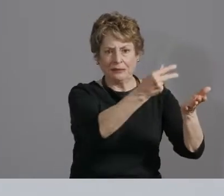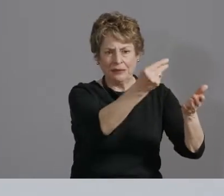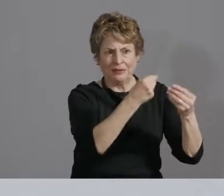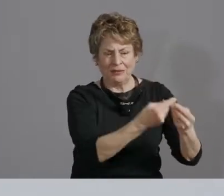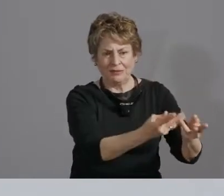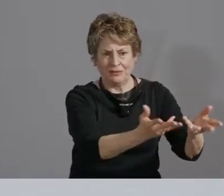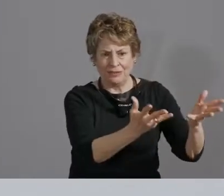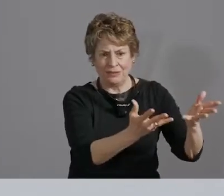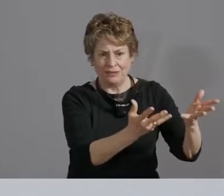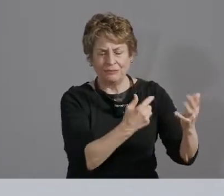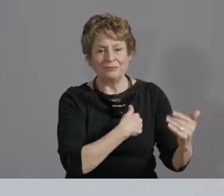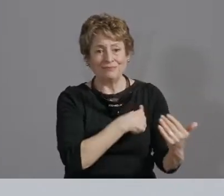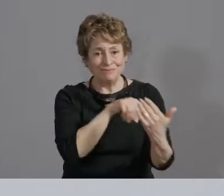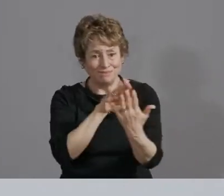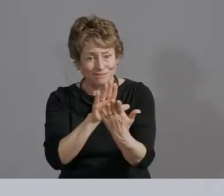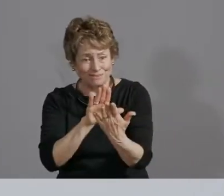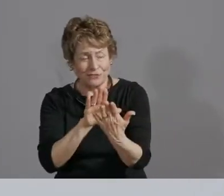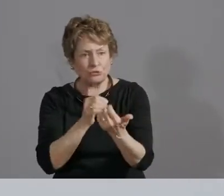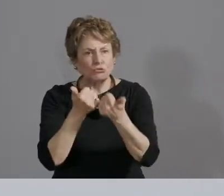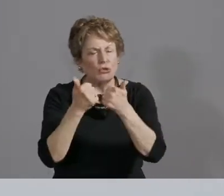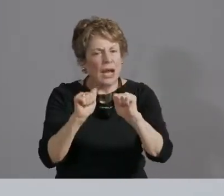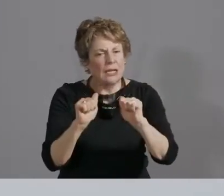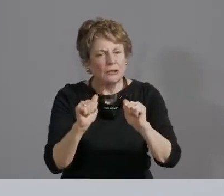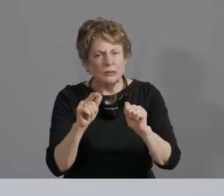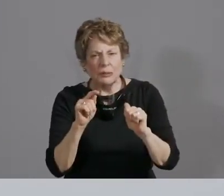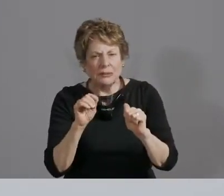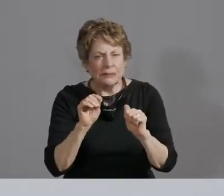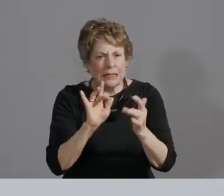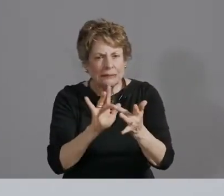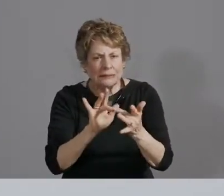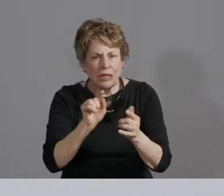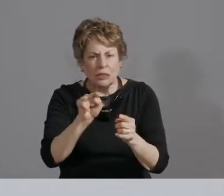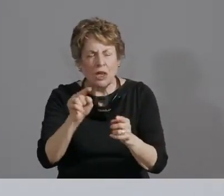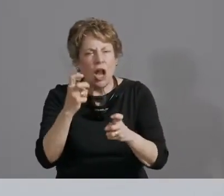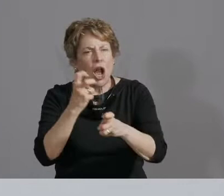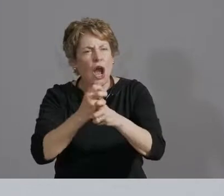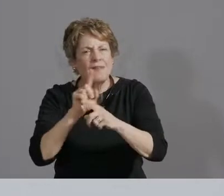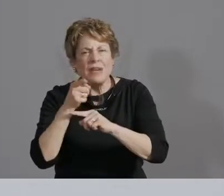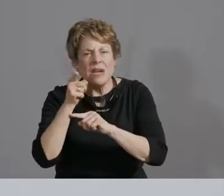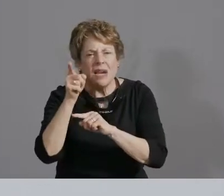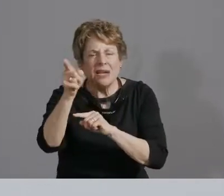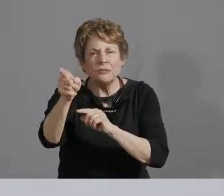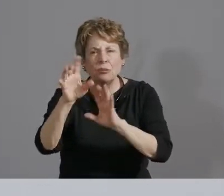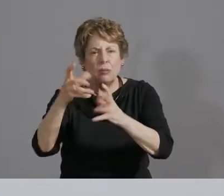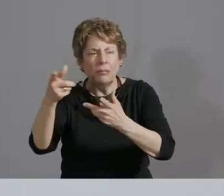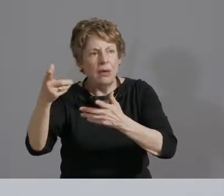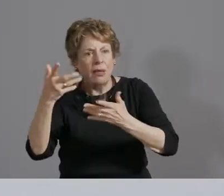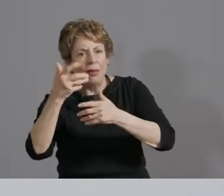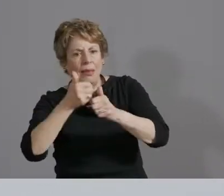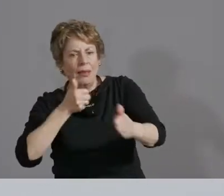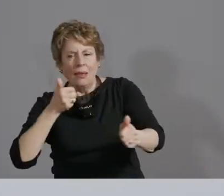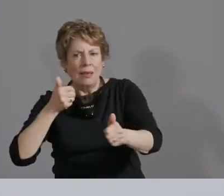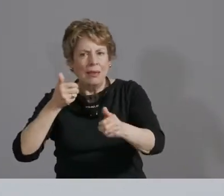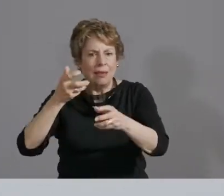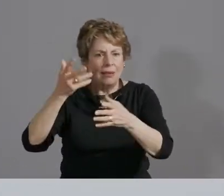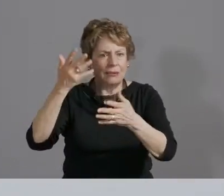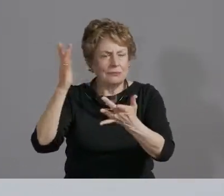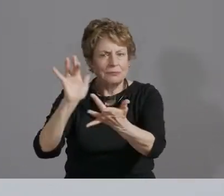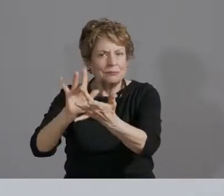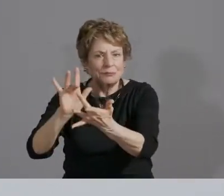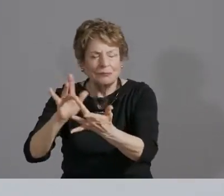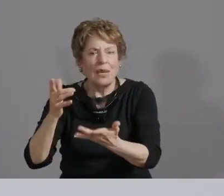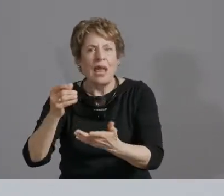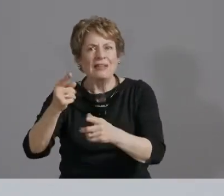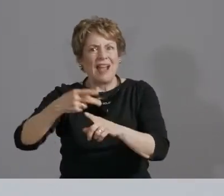to reach some of those harder to reach populations and high risk groups. We've been working with leaders and specialists in the community